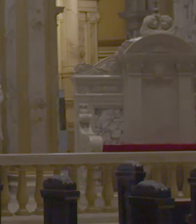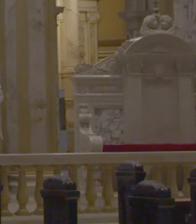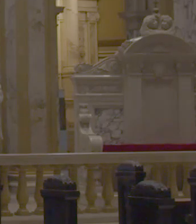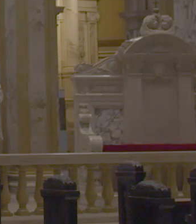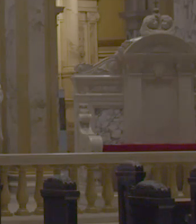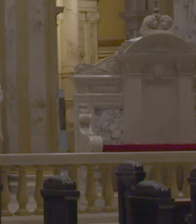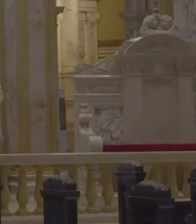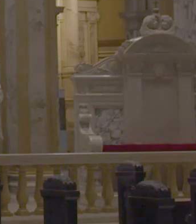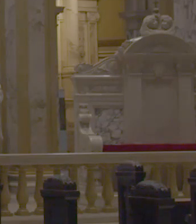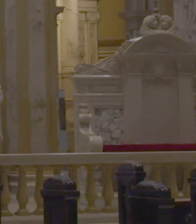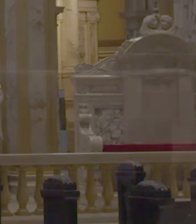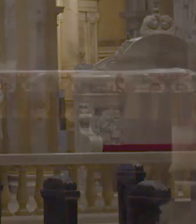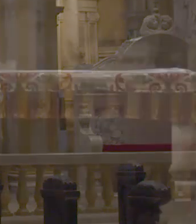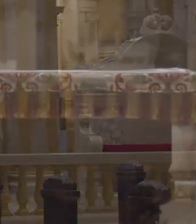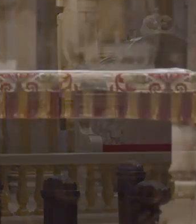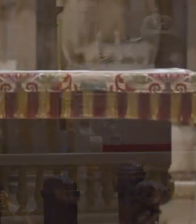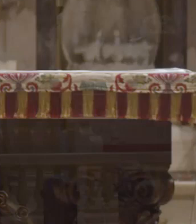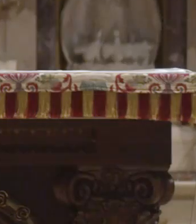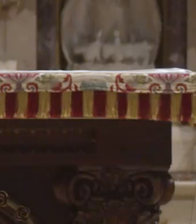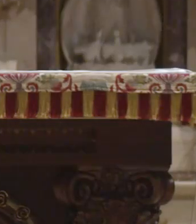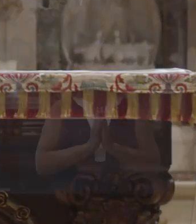Let us pray.